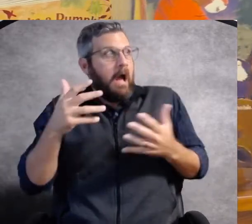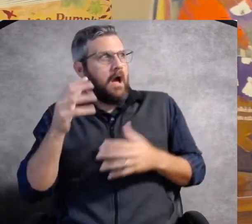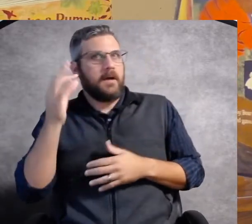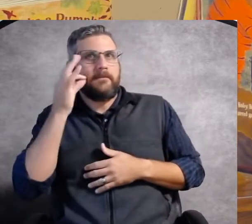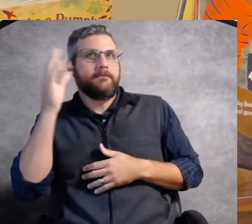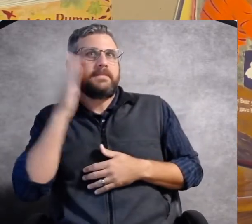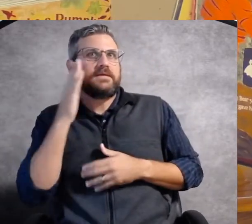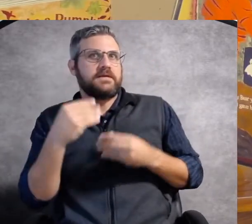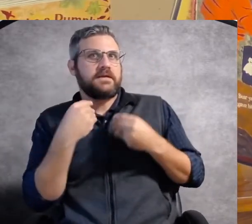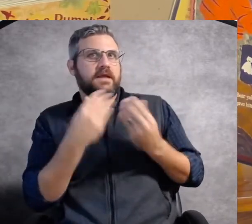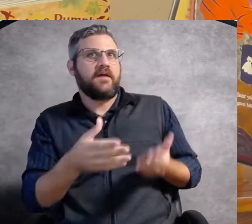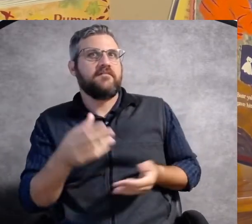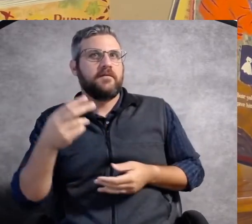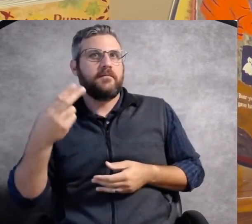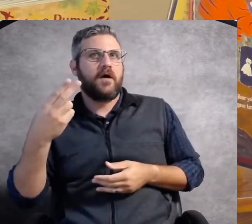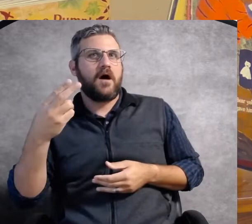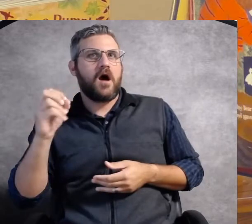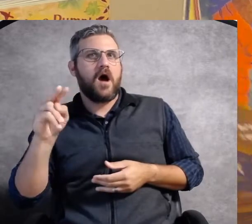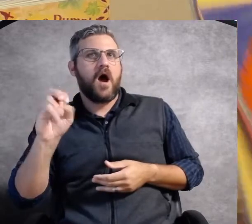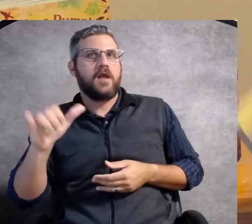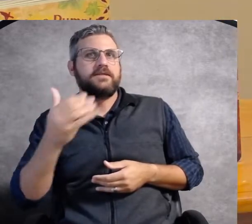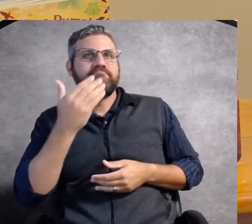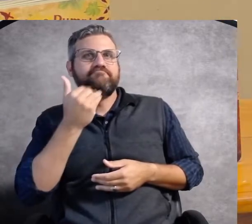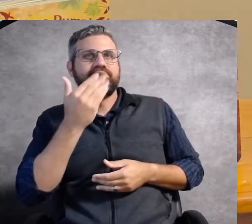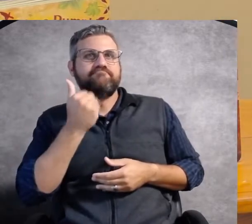bees, and they gave him some honey.